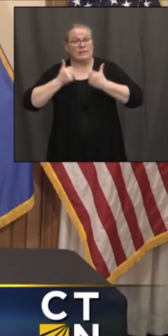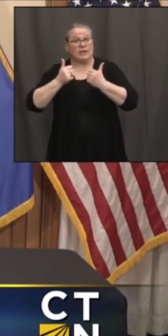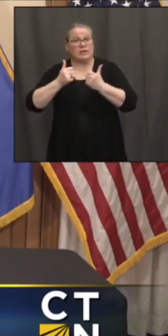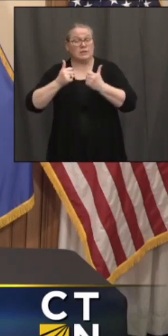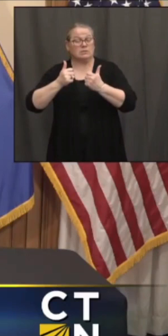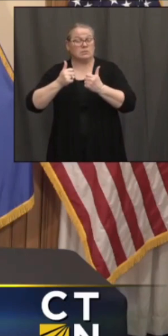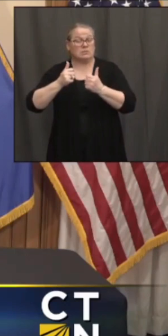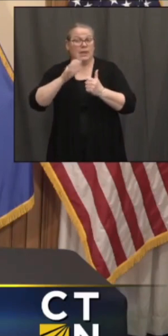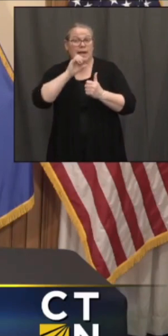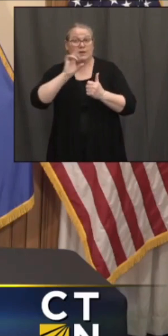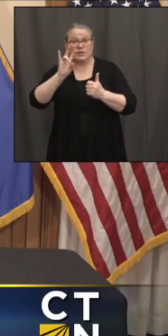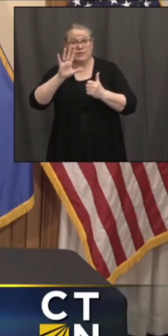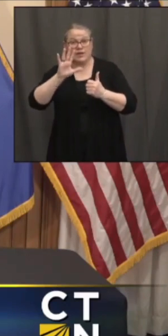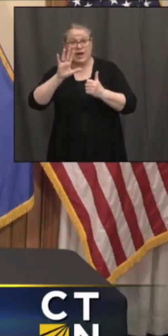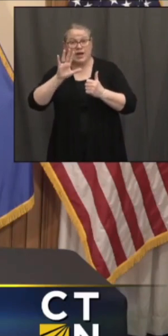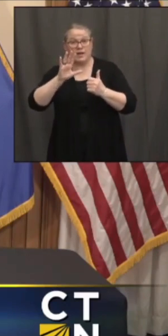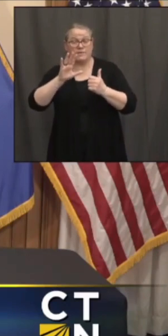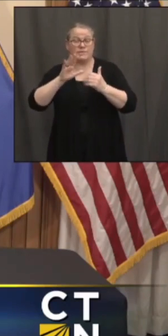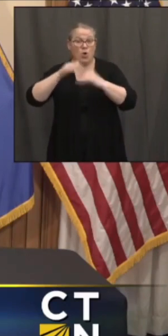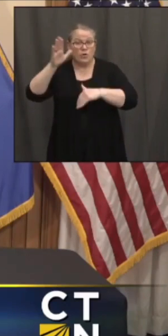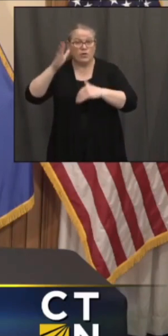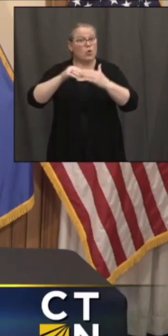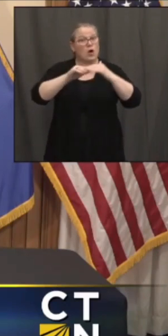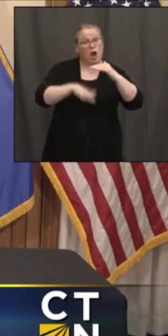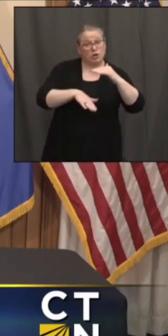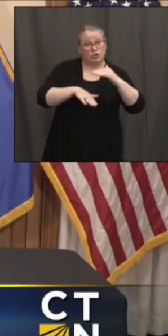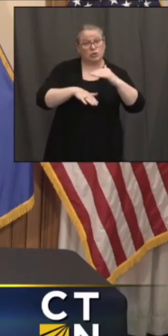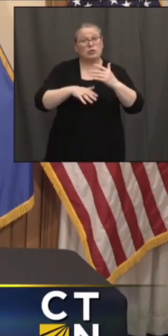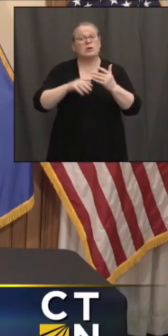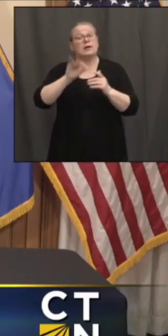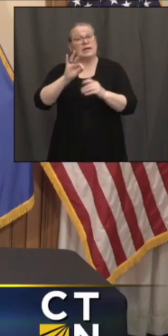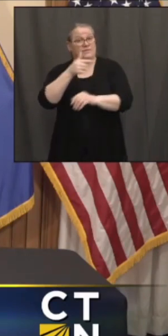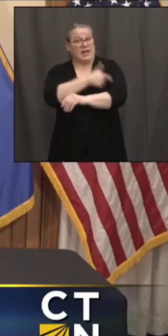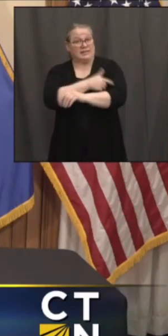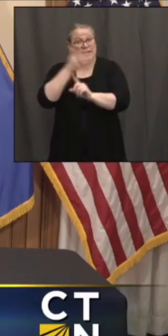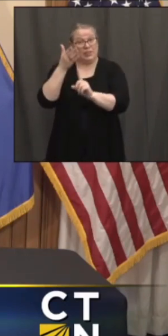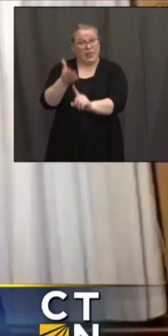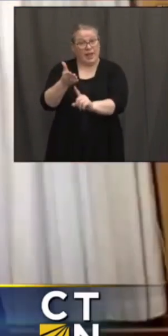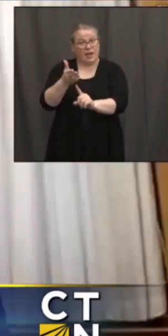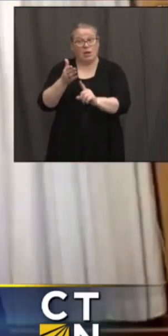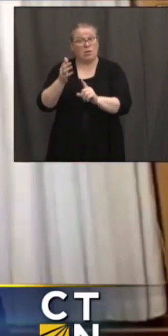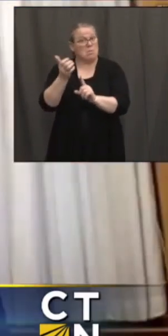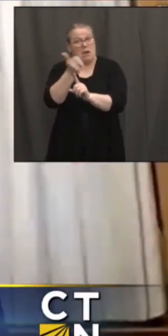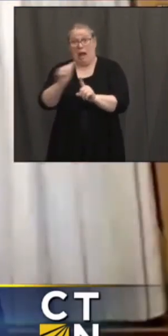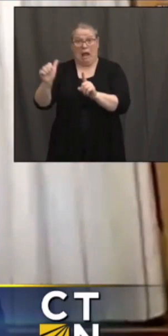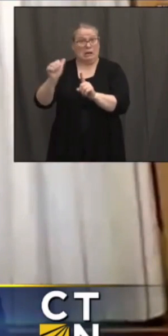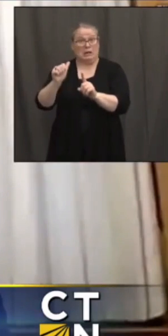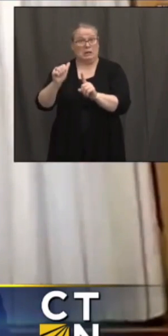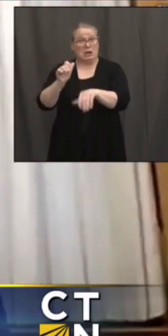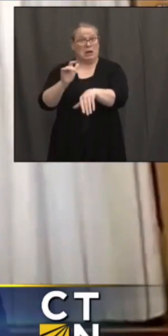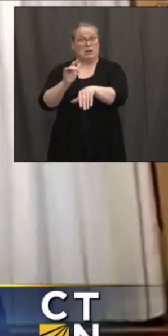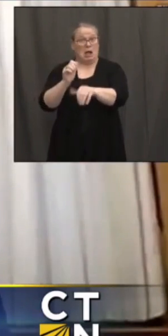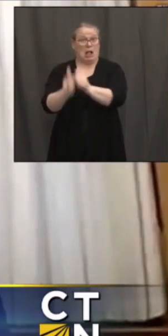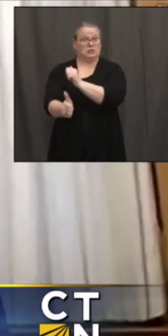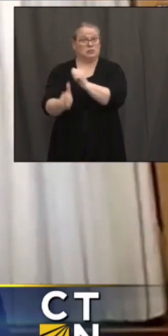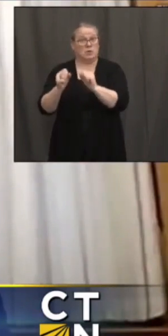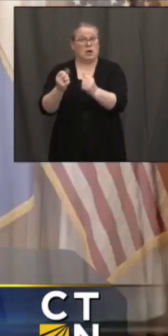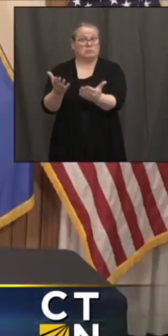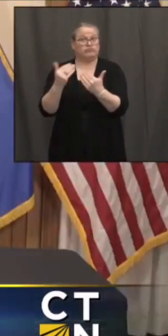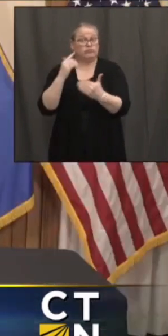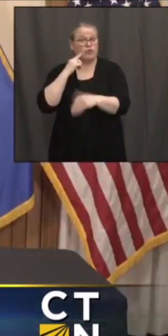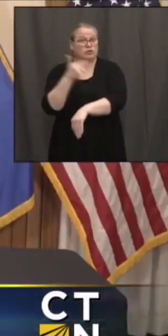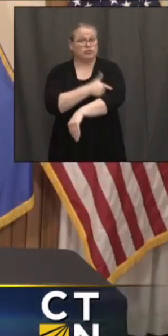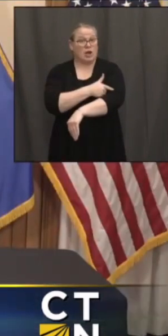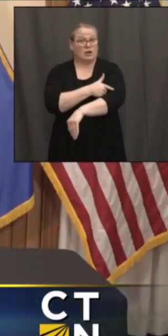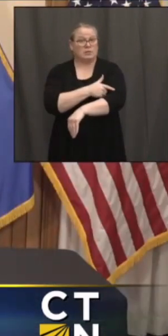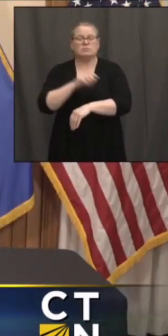a vaccine clinic, is anyone there eligible? Correct. Same as a nursing home, same as an assisted living facility.